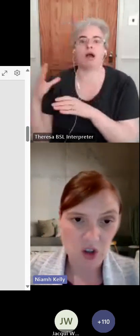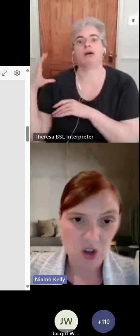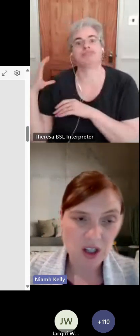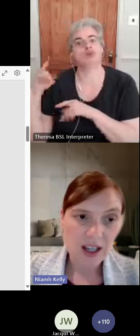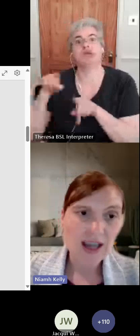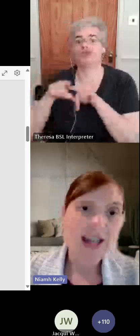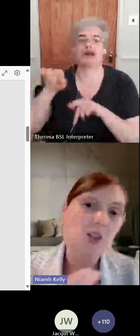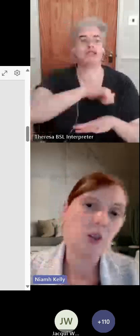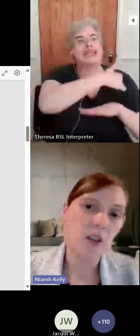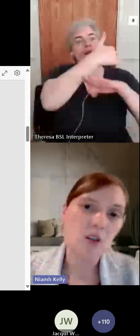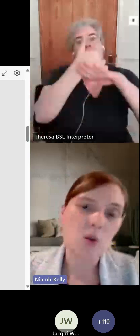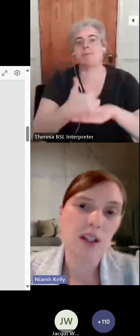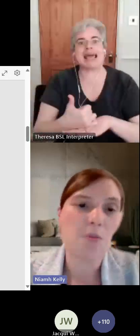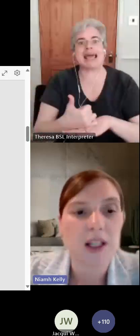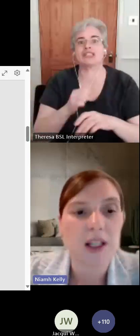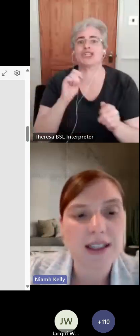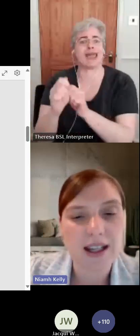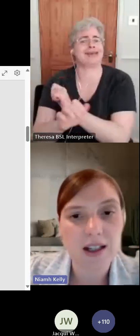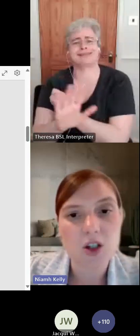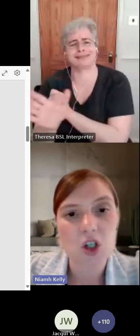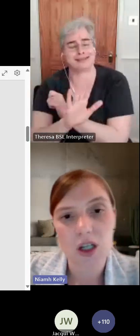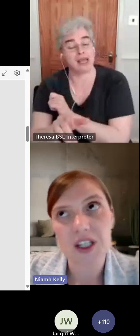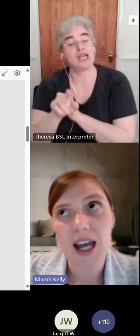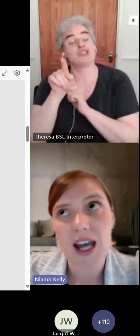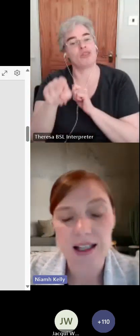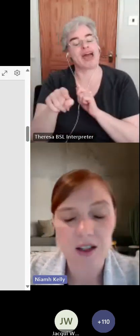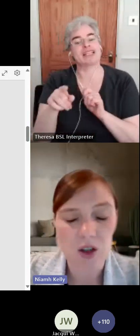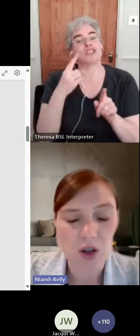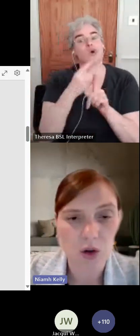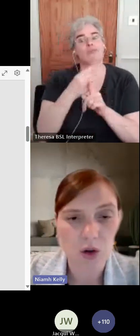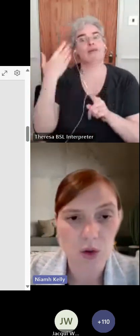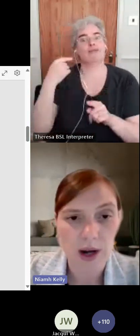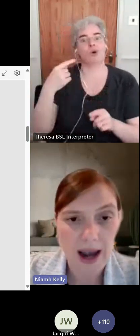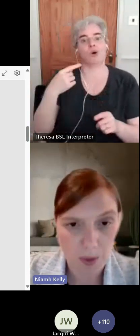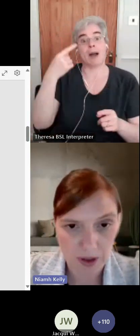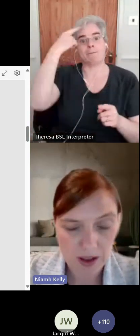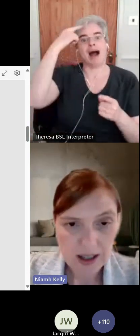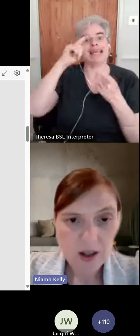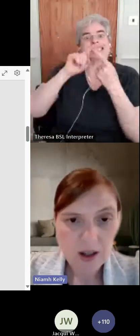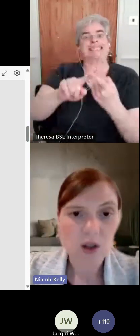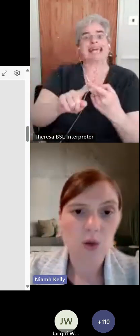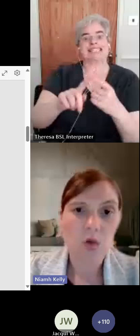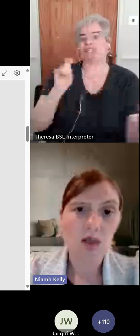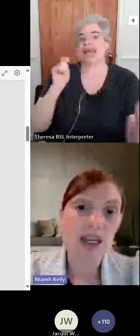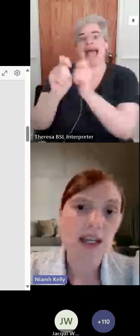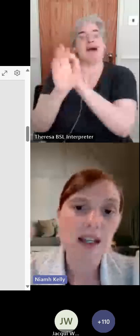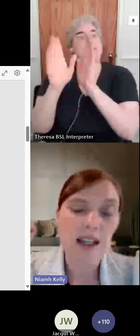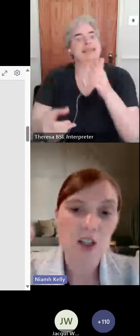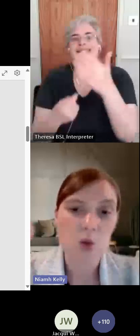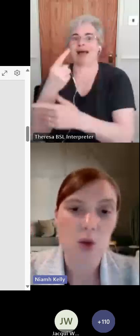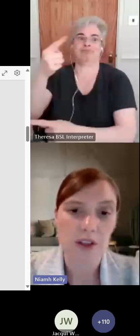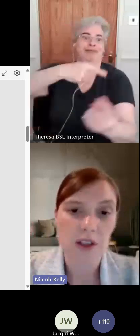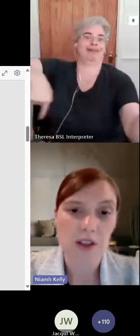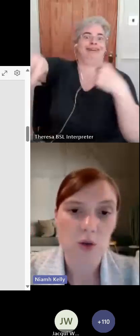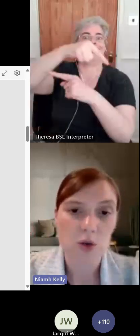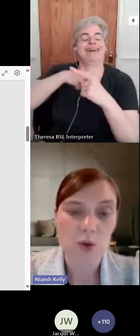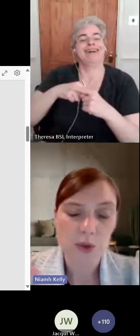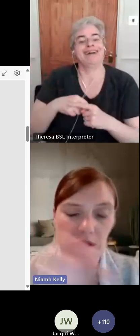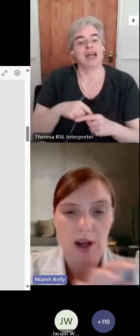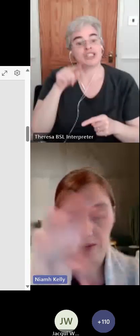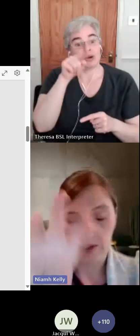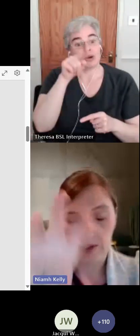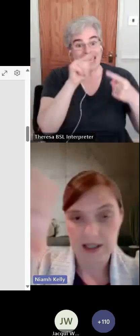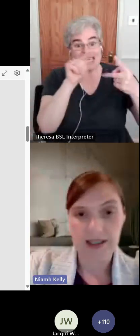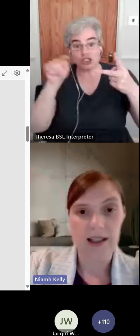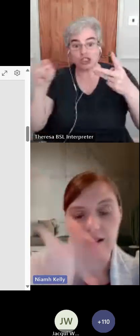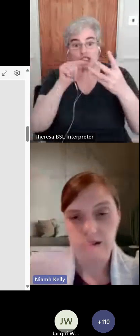implement change. And so this is where the mindset shift has to happen. So within each one of these